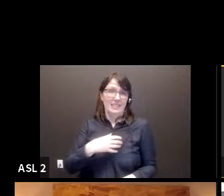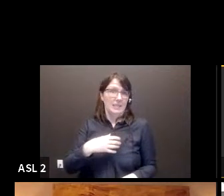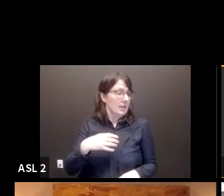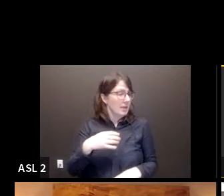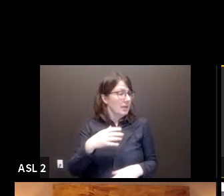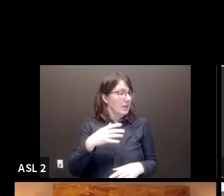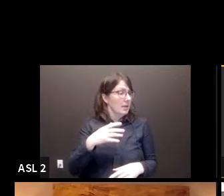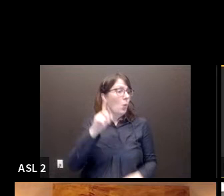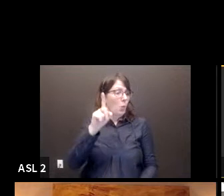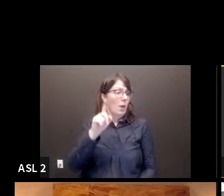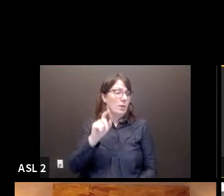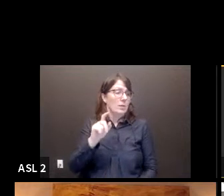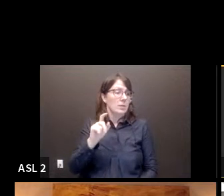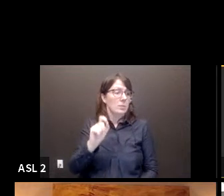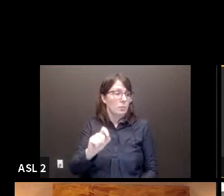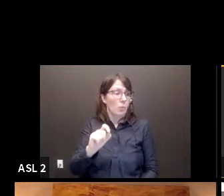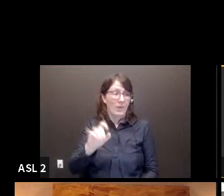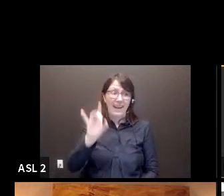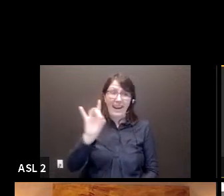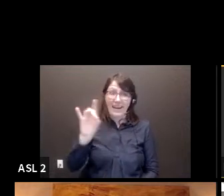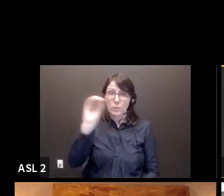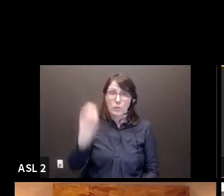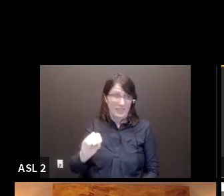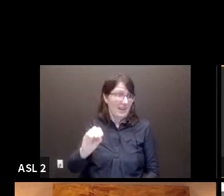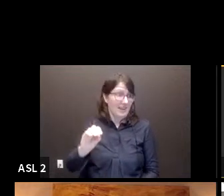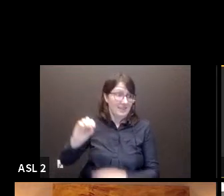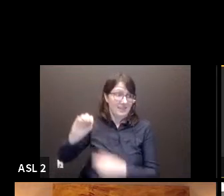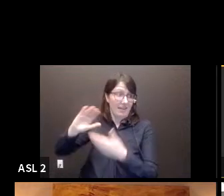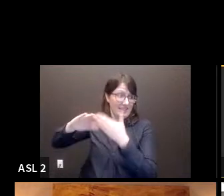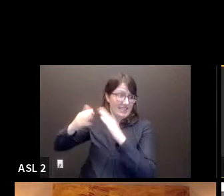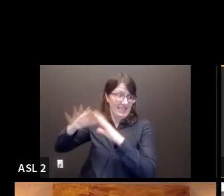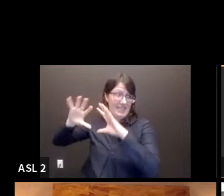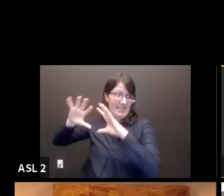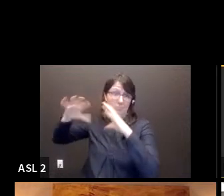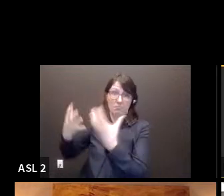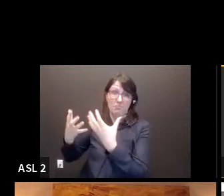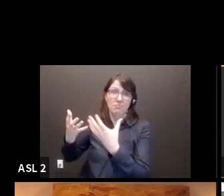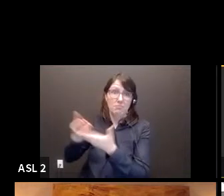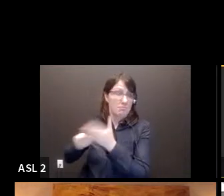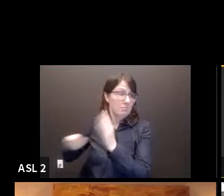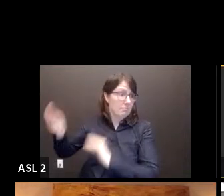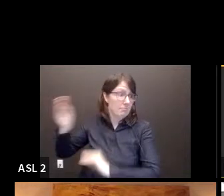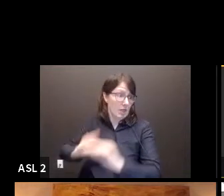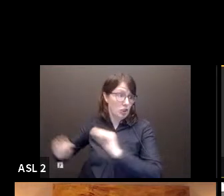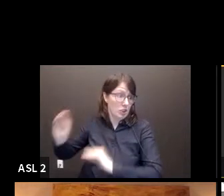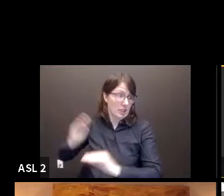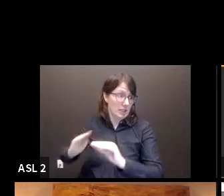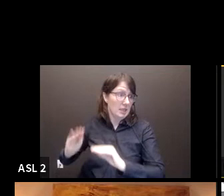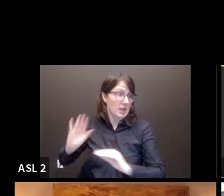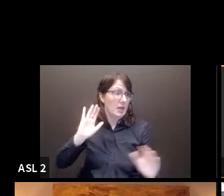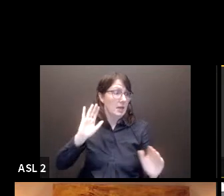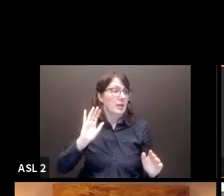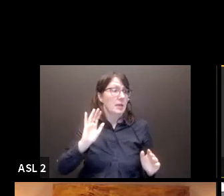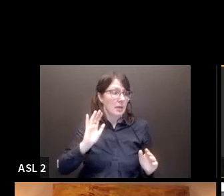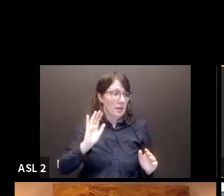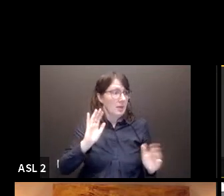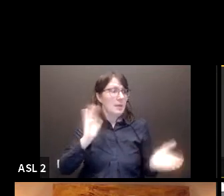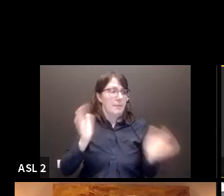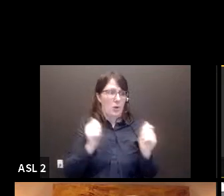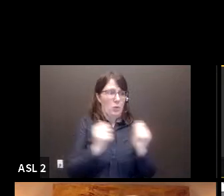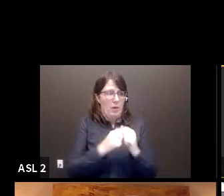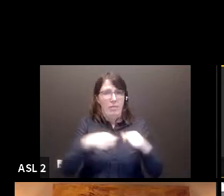9.5 percent in ottawa there are 388 individuals for every police member in toronto compared to